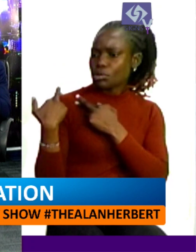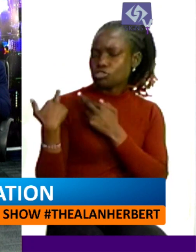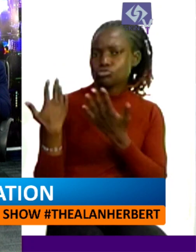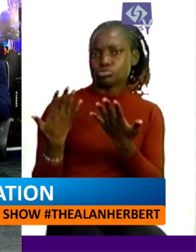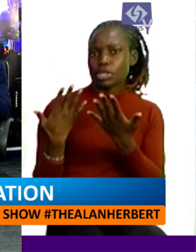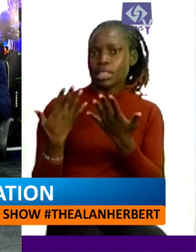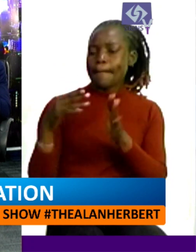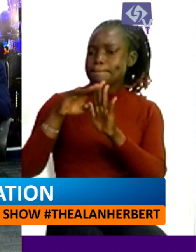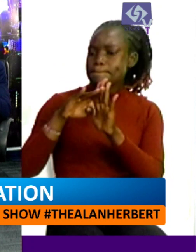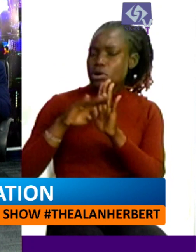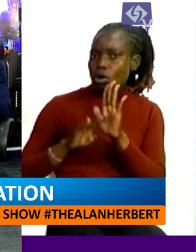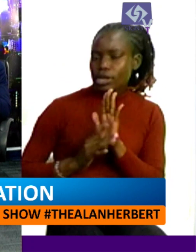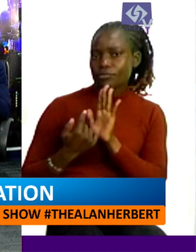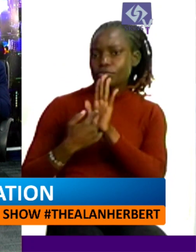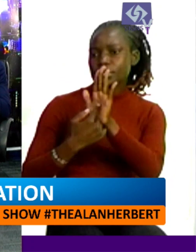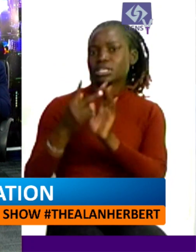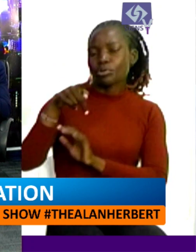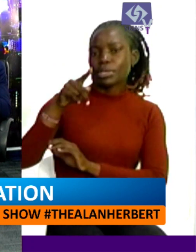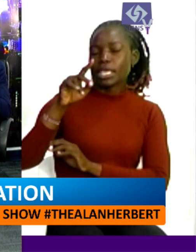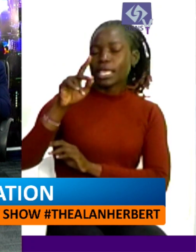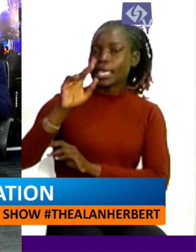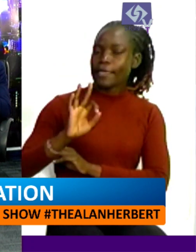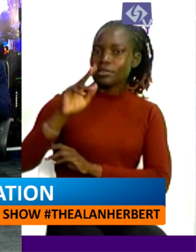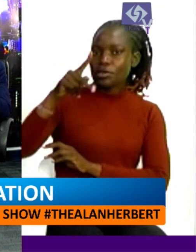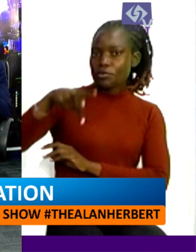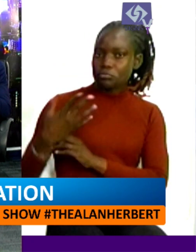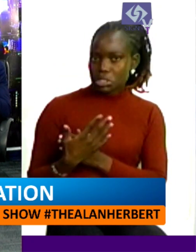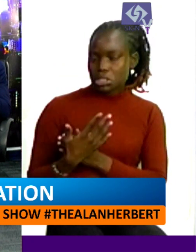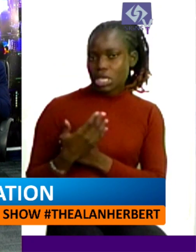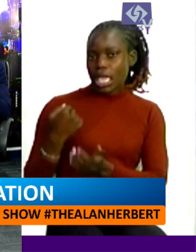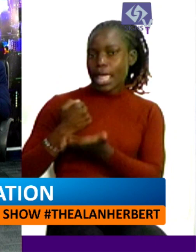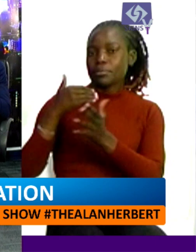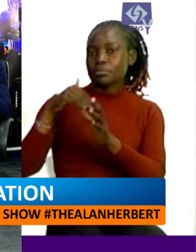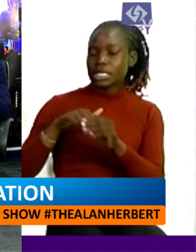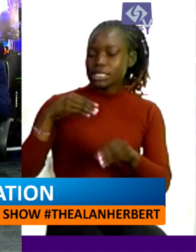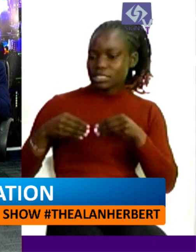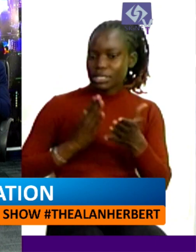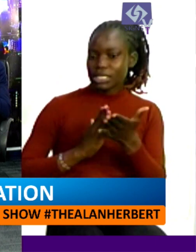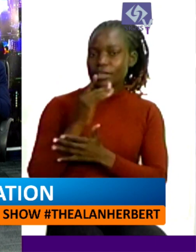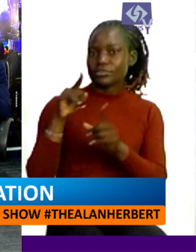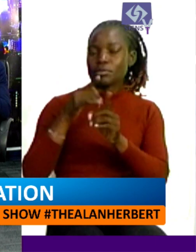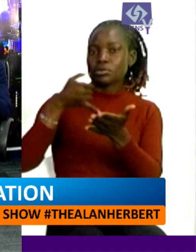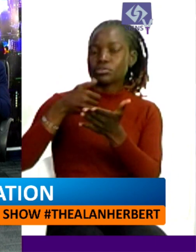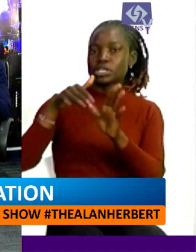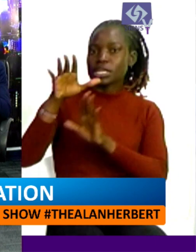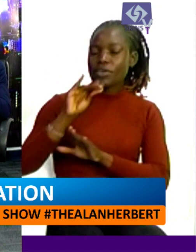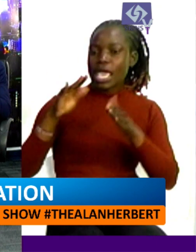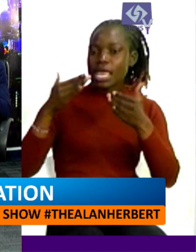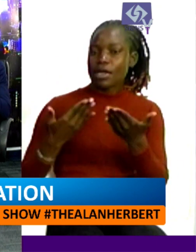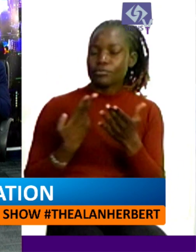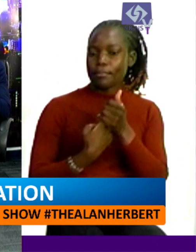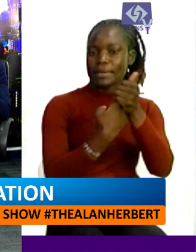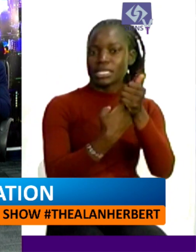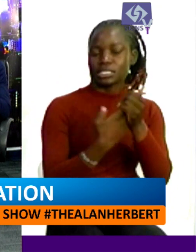like the PFP play in advancing disability rights and inclusion in Africa, and how can partnerships between the